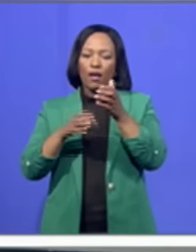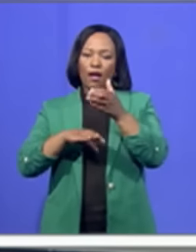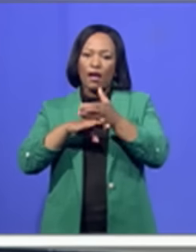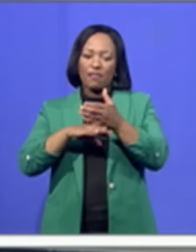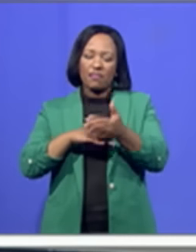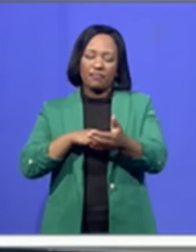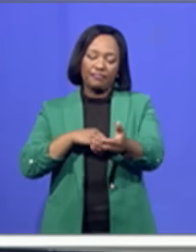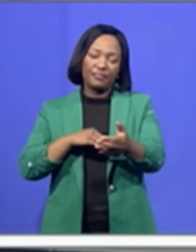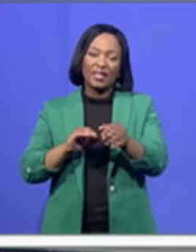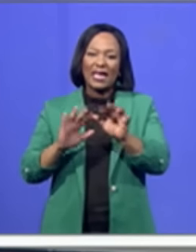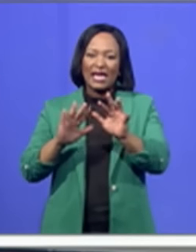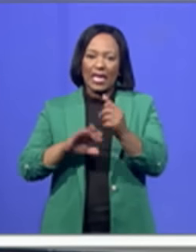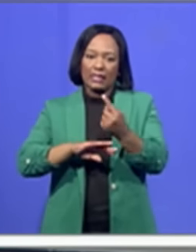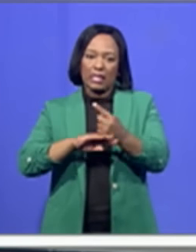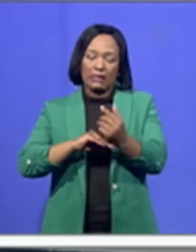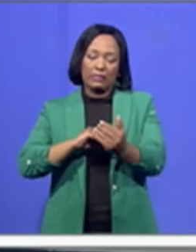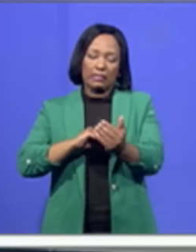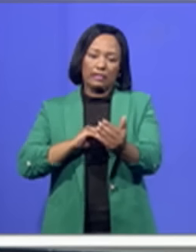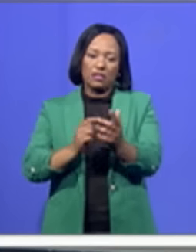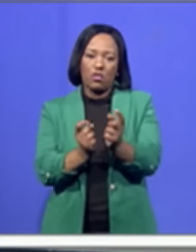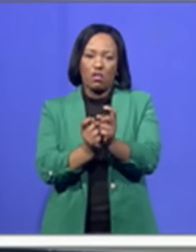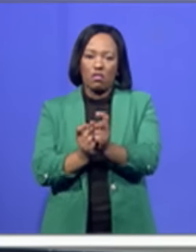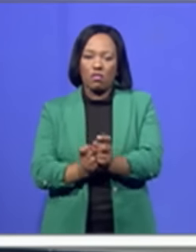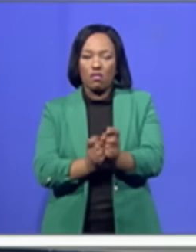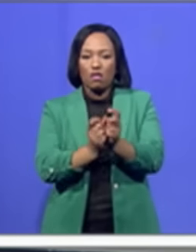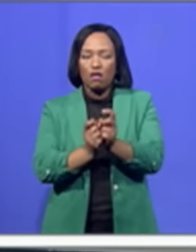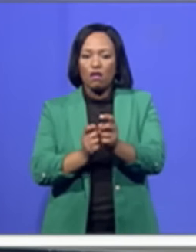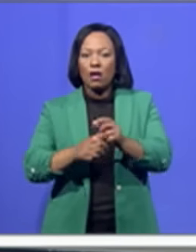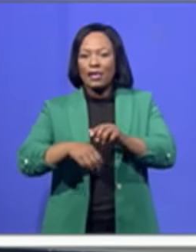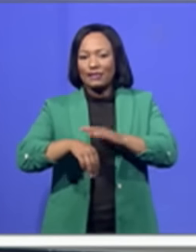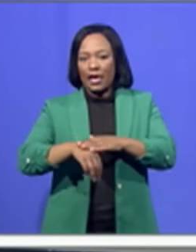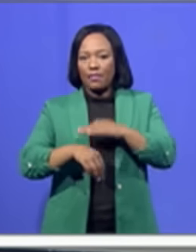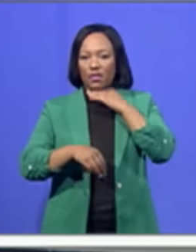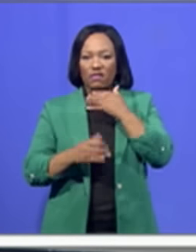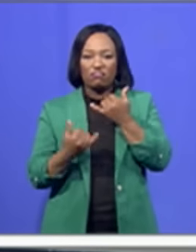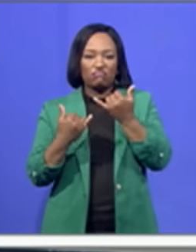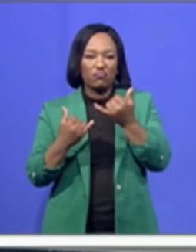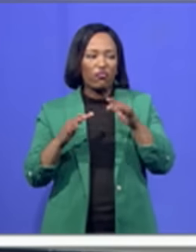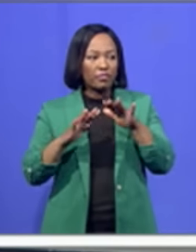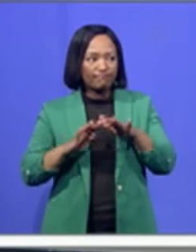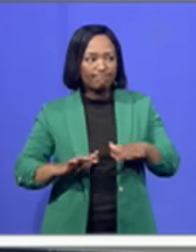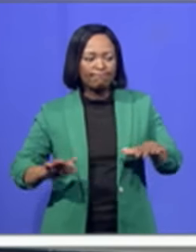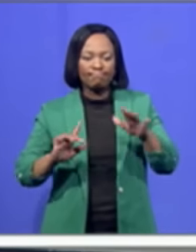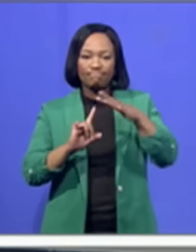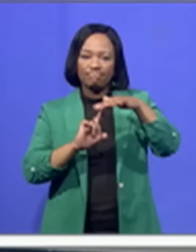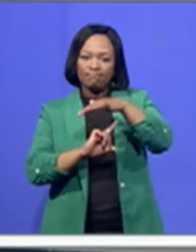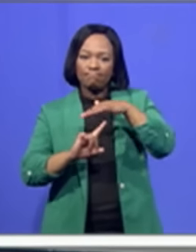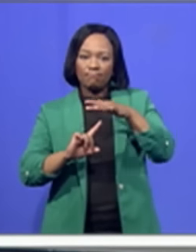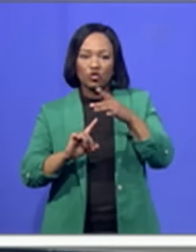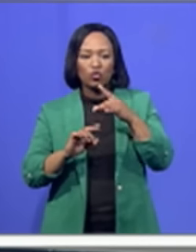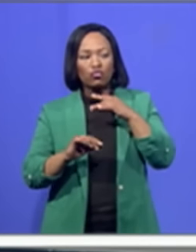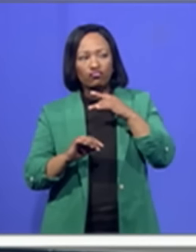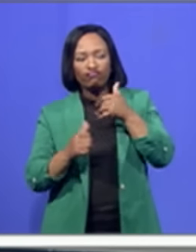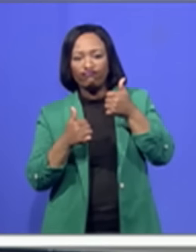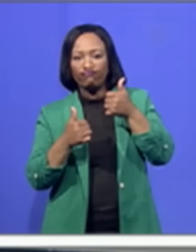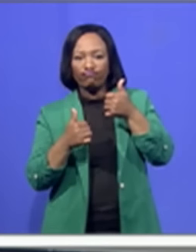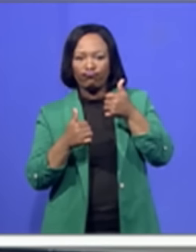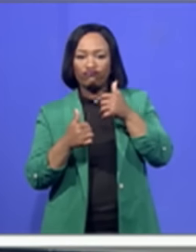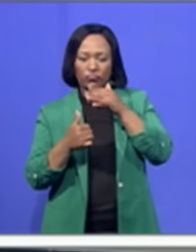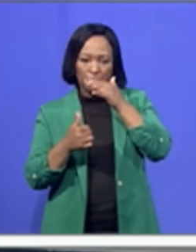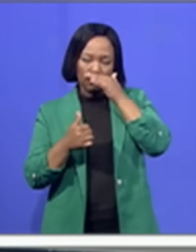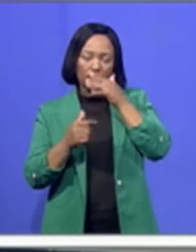matšatšing a senyane ya go latela. Sena le nako yeo e lekanego go tlwaela seemo le go ikhutša leetong le letelele